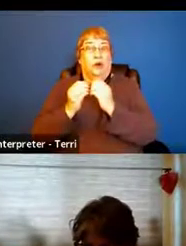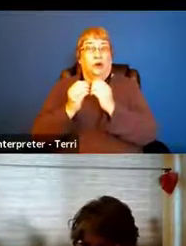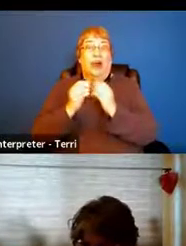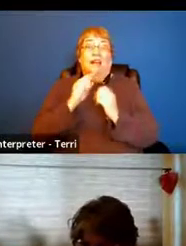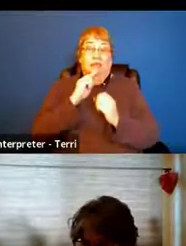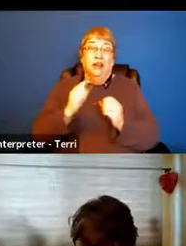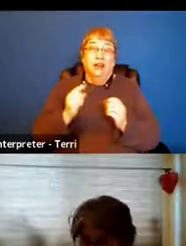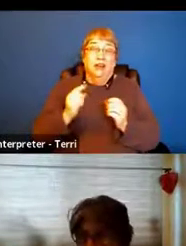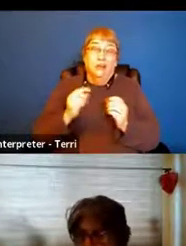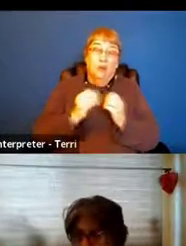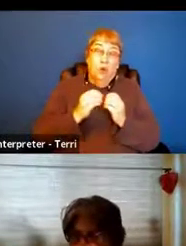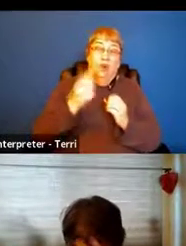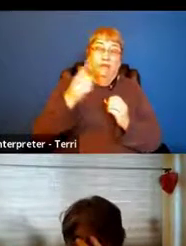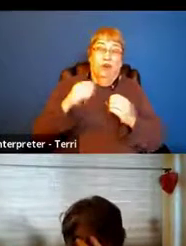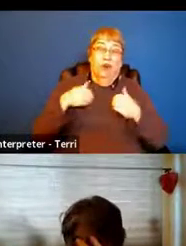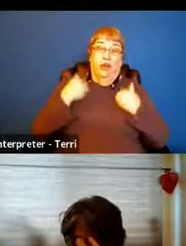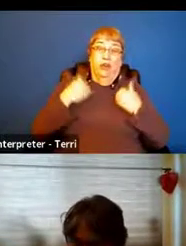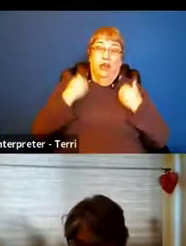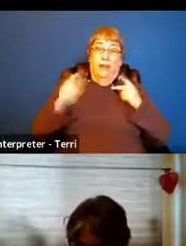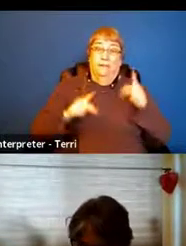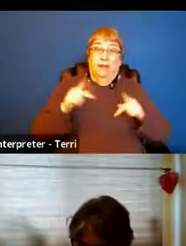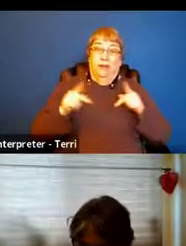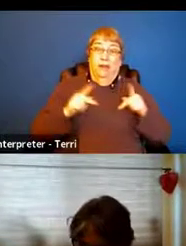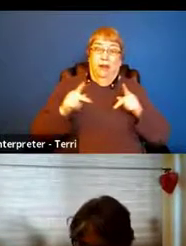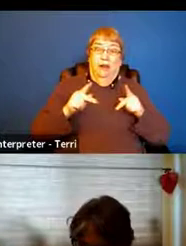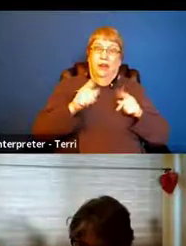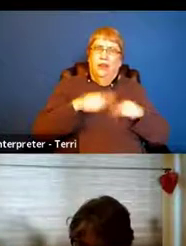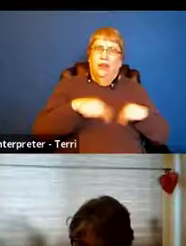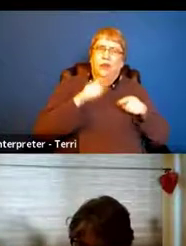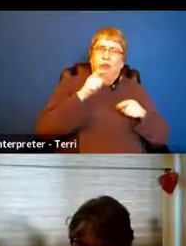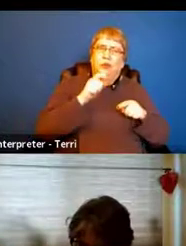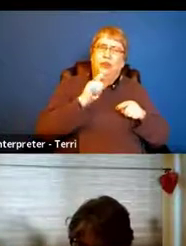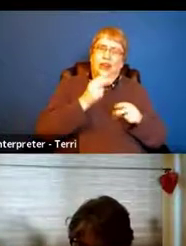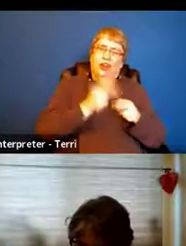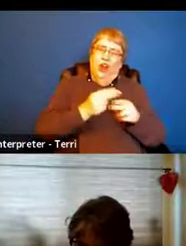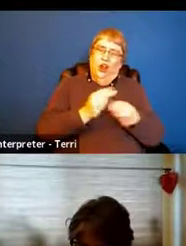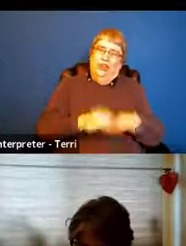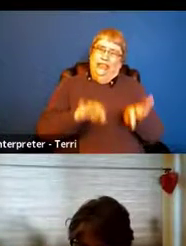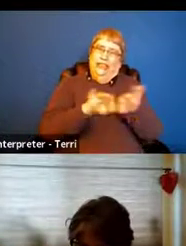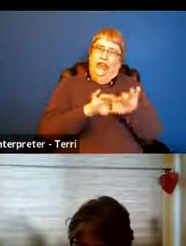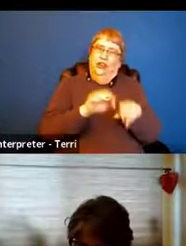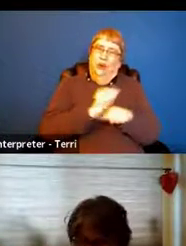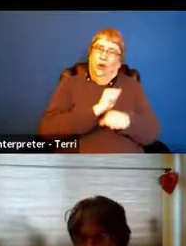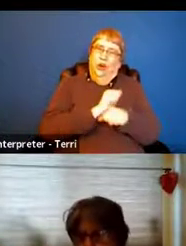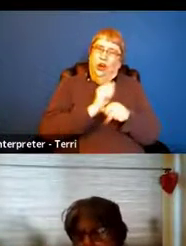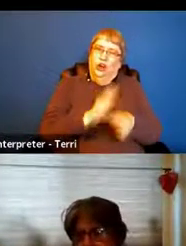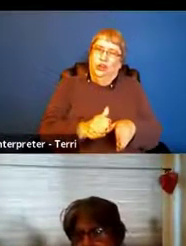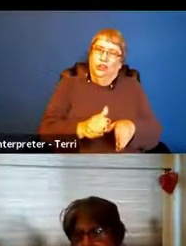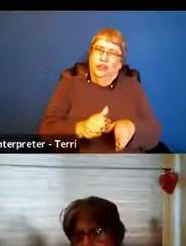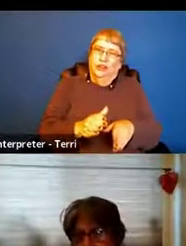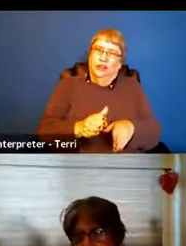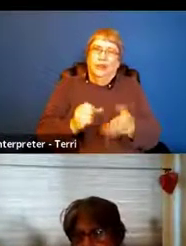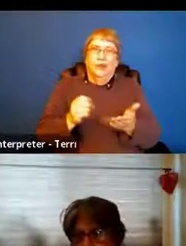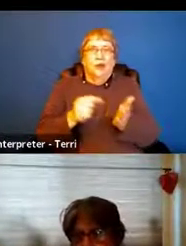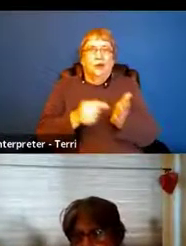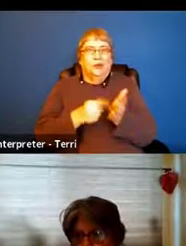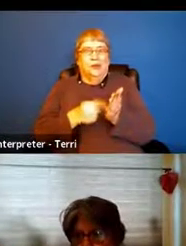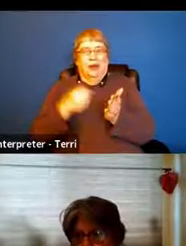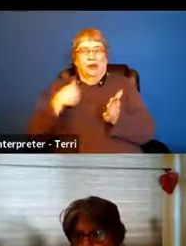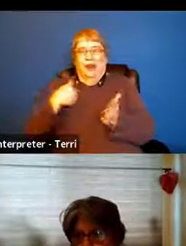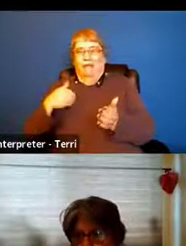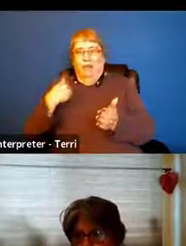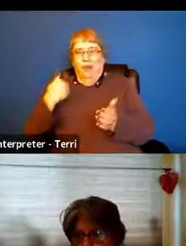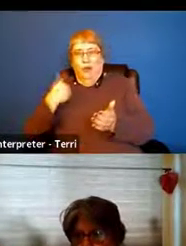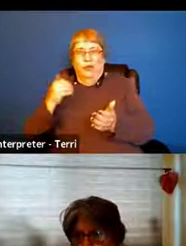color, essential workers, and as you can imagine, some of those categories sometimes can overlap, and we have youth that are in all of